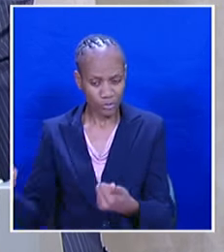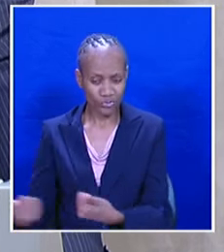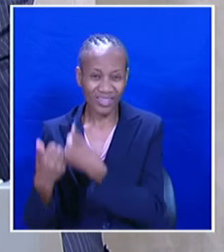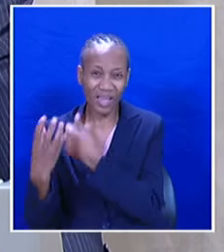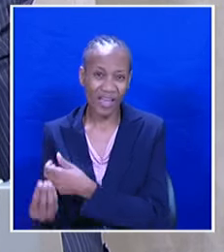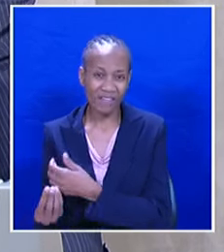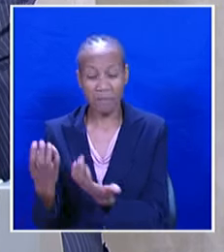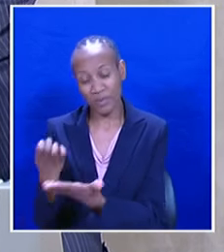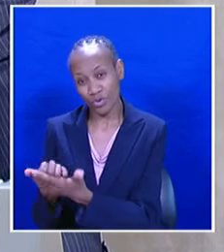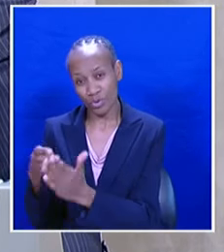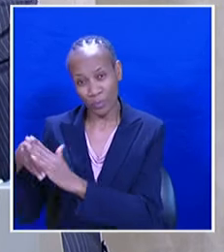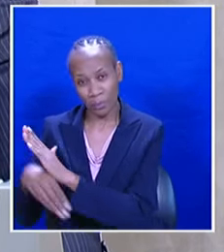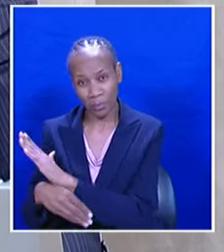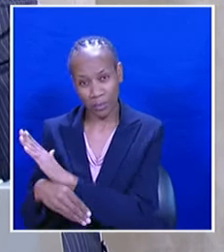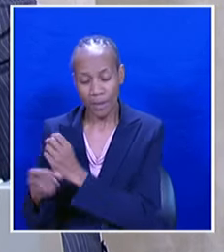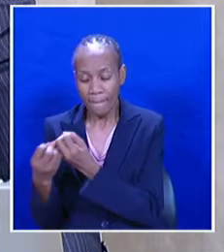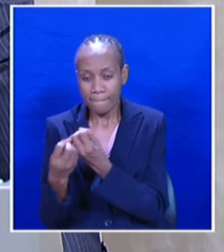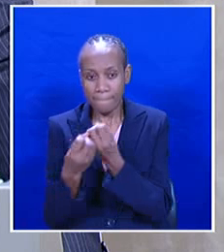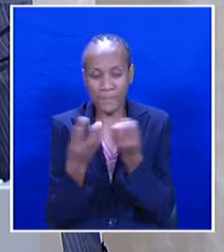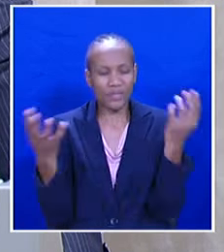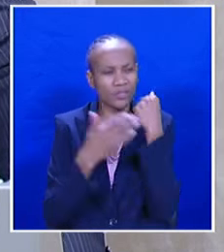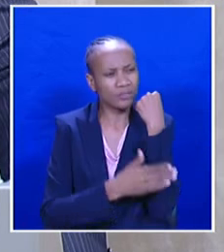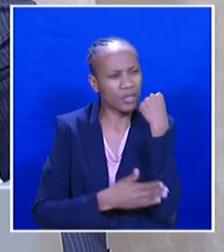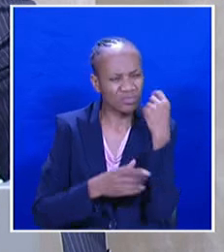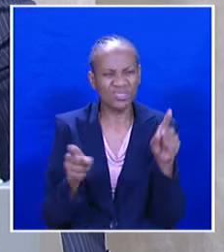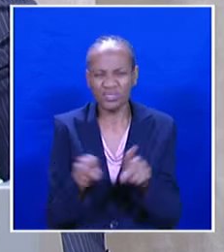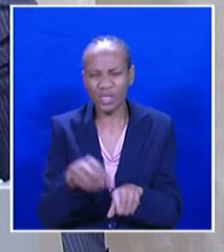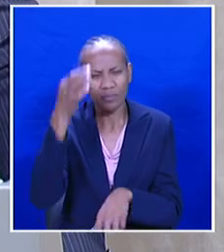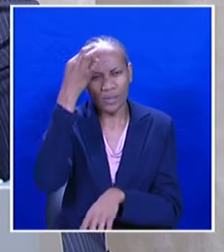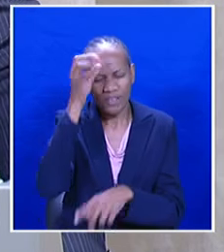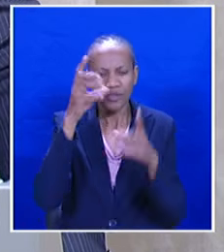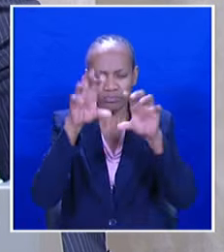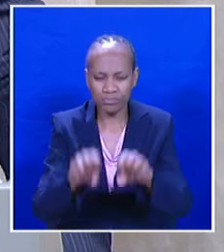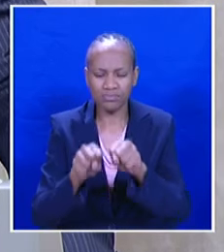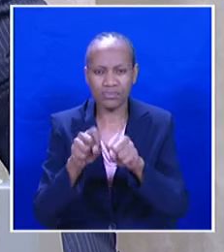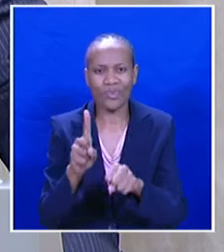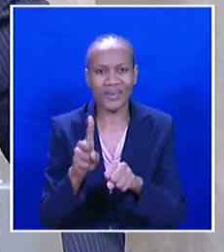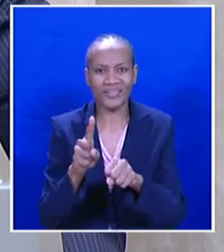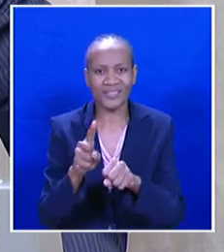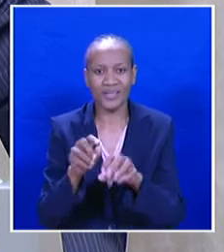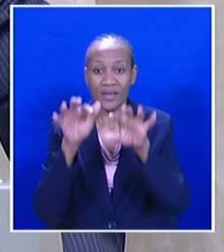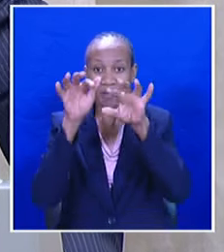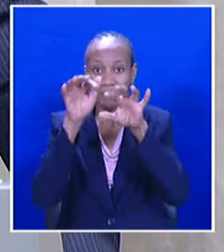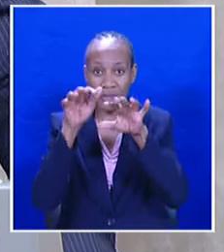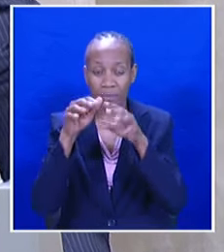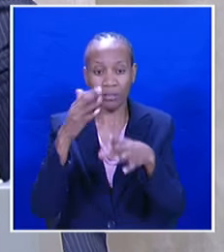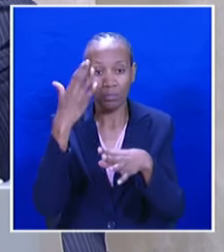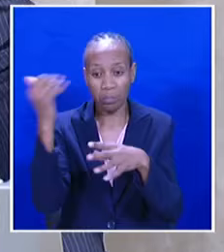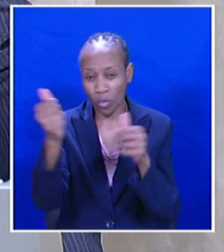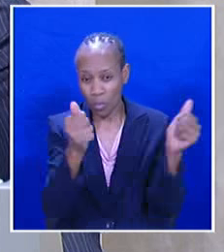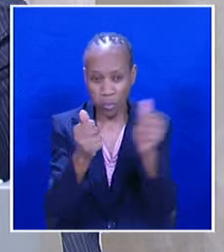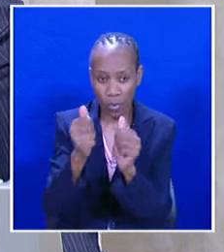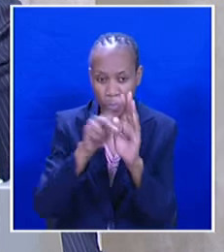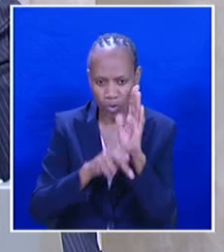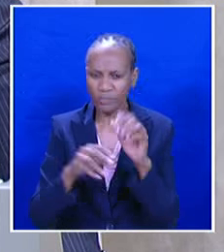many countries and governments have embarked on public employment programs. So we are not new in